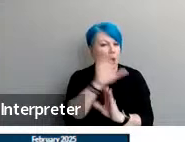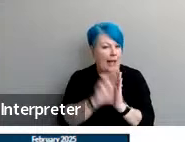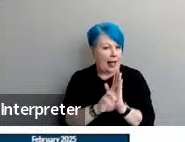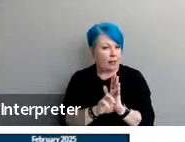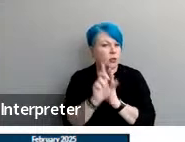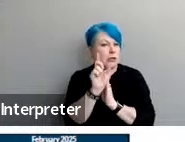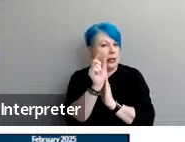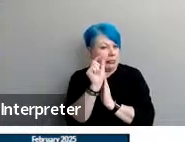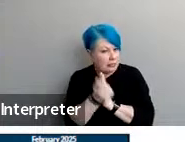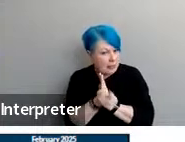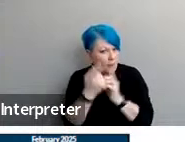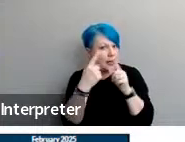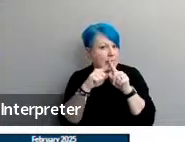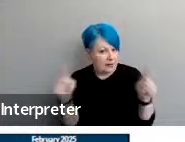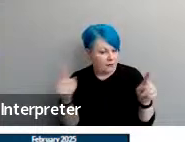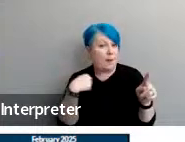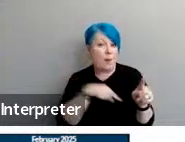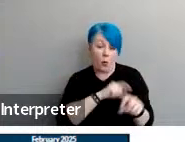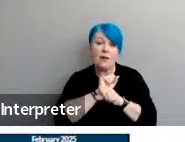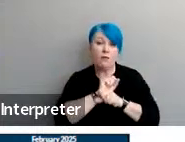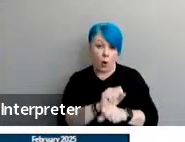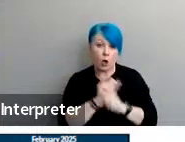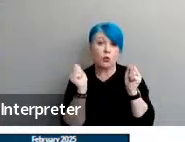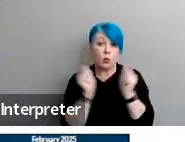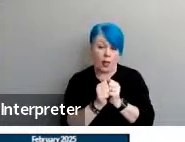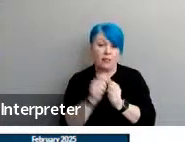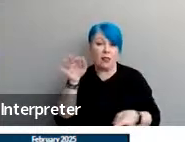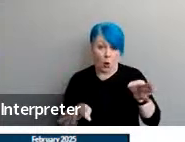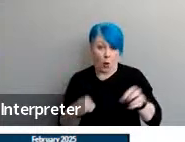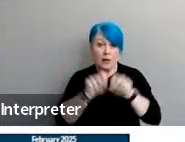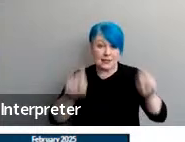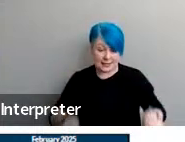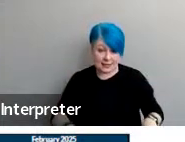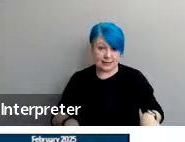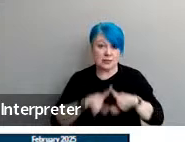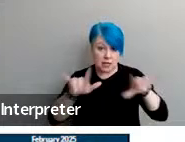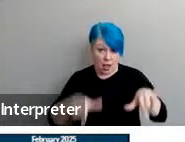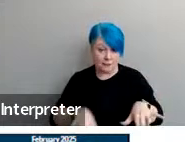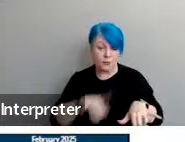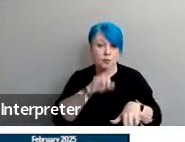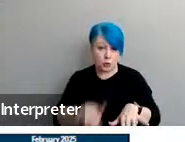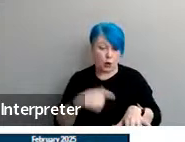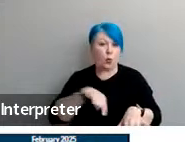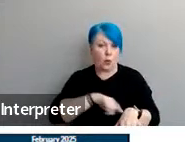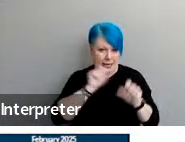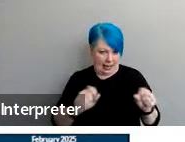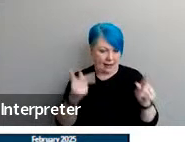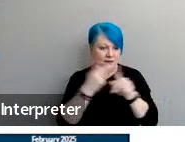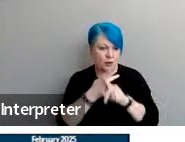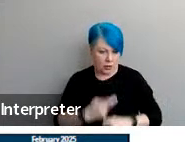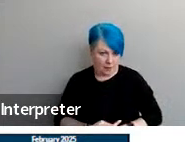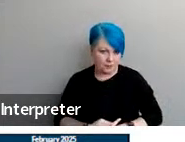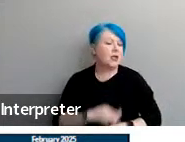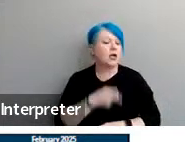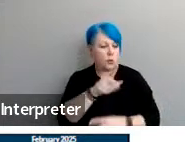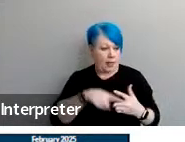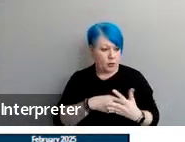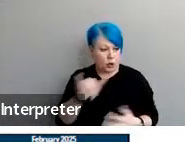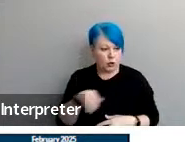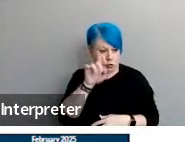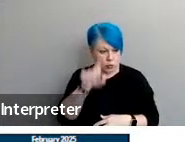different. And we work with the courts to get it done, but we do have that available. A little bit different is, of course, that staff will start July